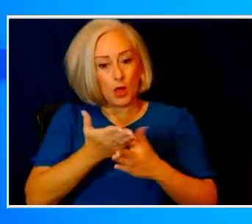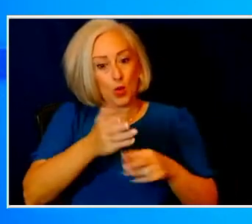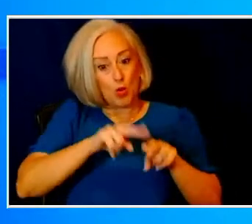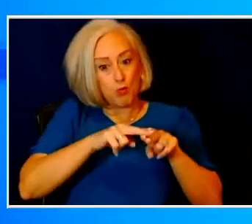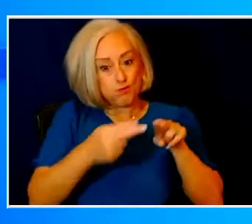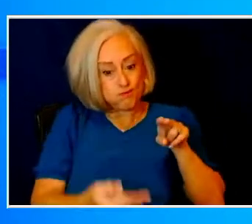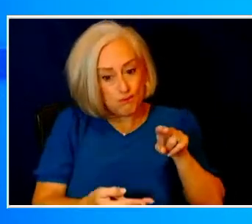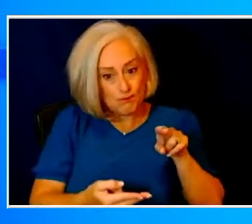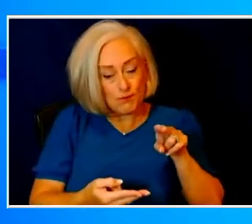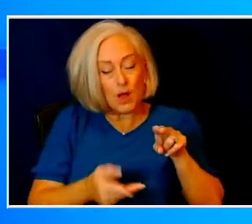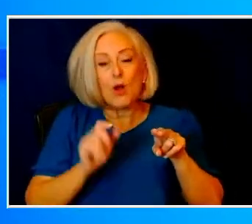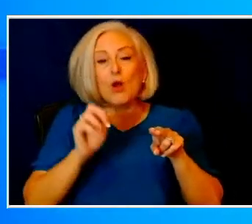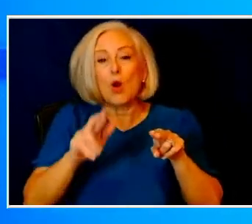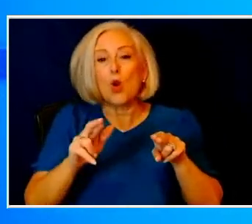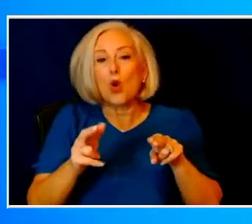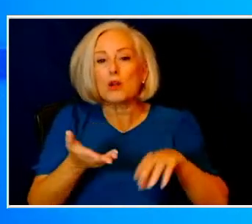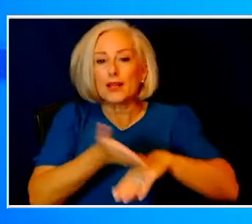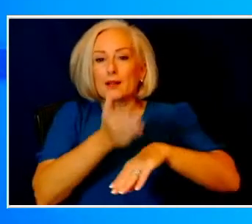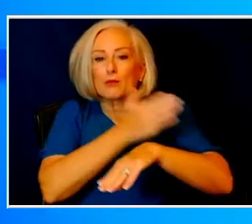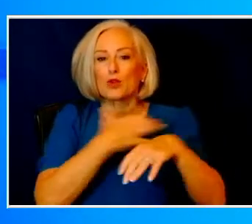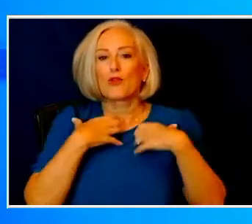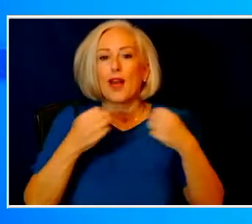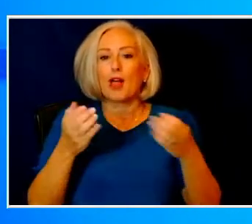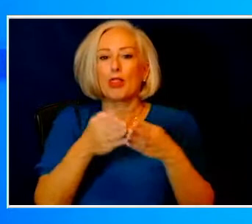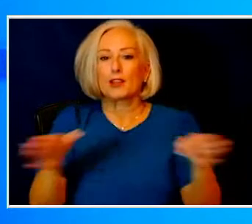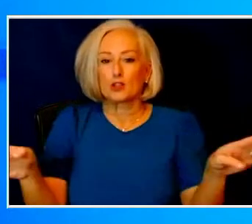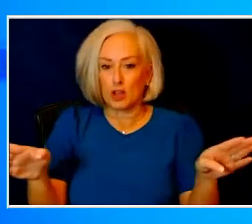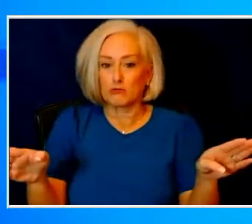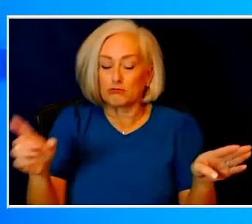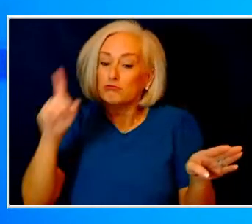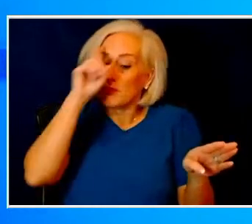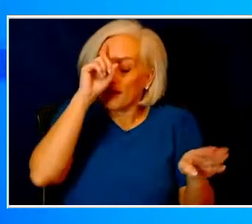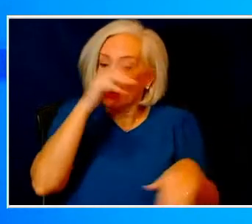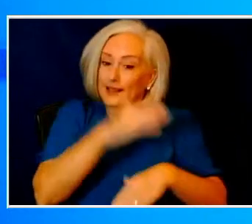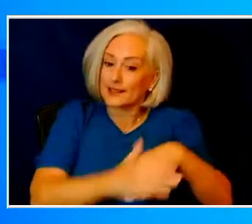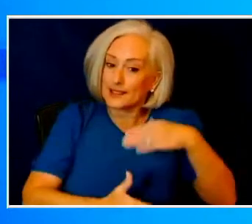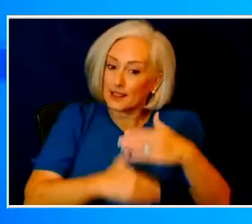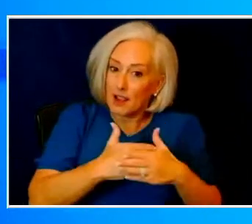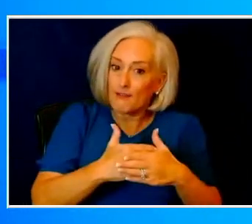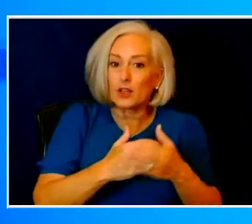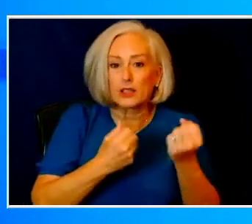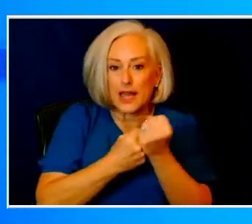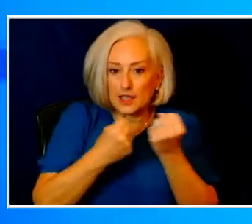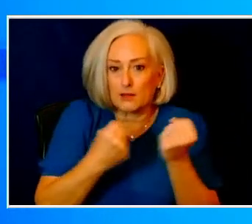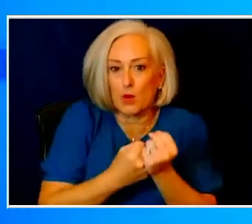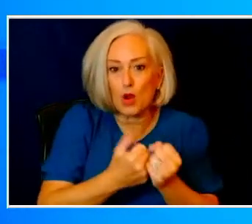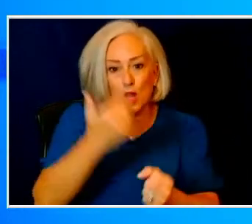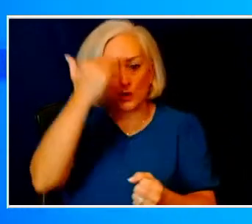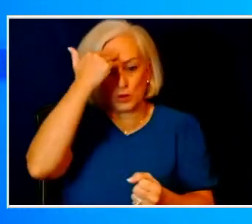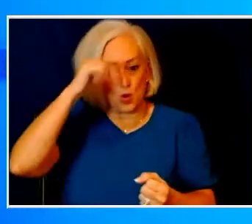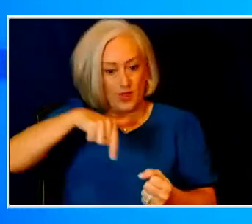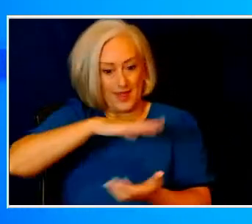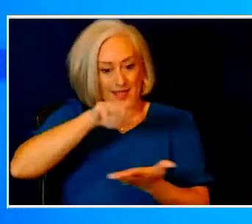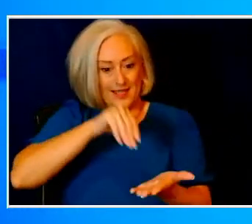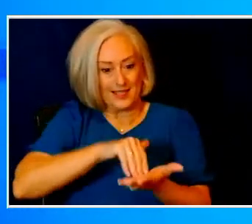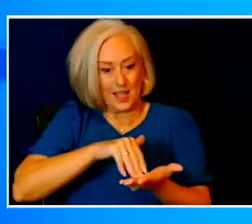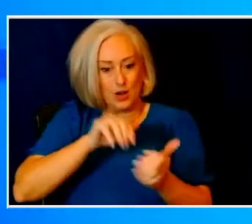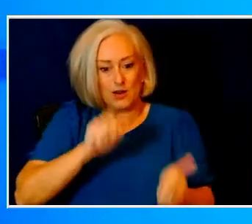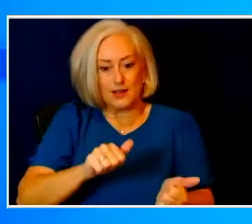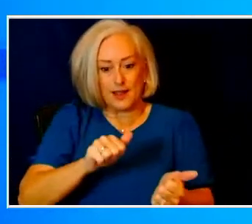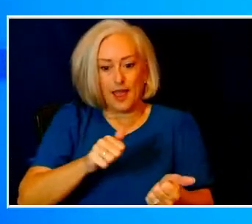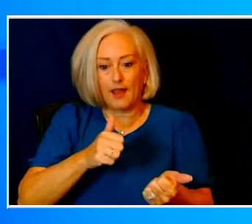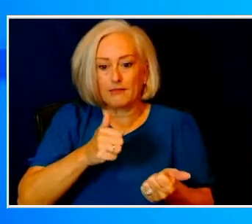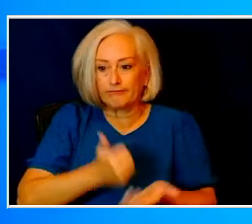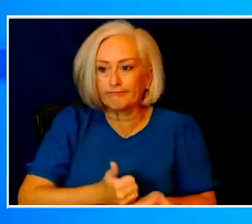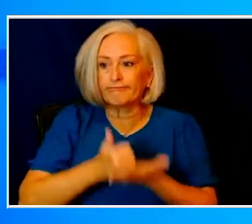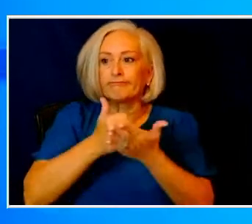in general, I think it should be comforting and reinforcing that this really is trying to be a center that could be lifted up across the country as doing